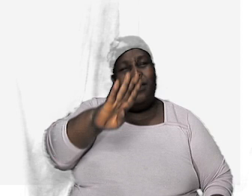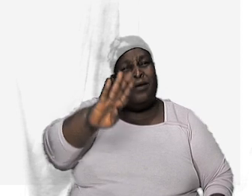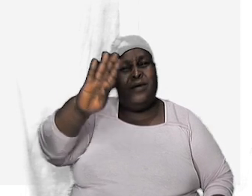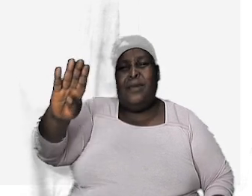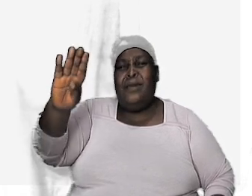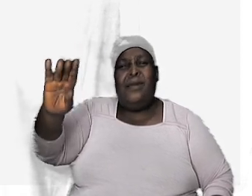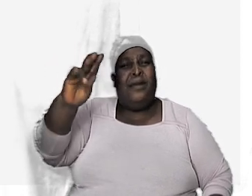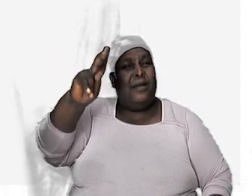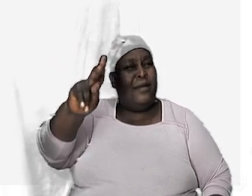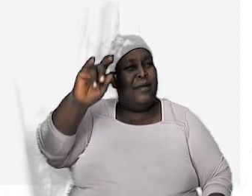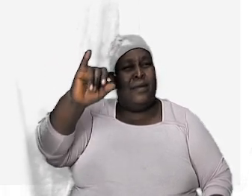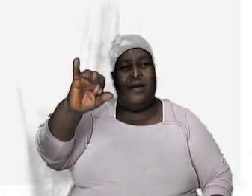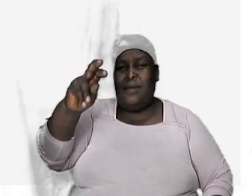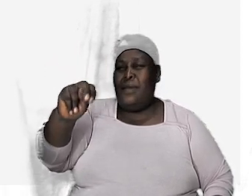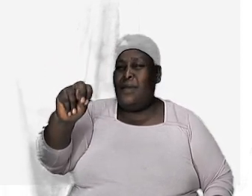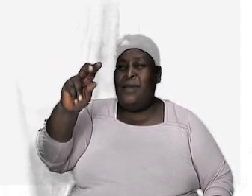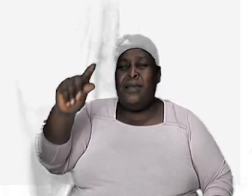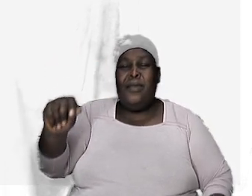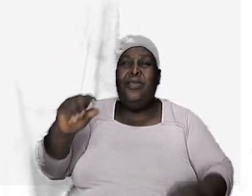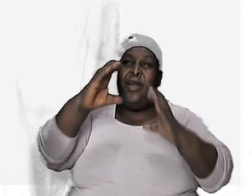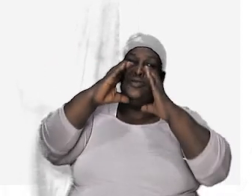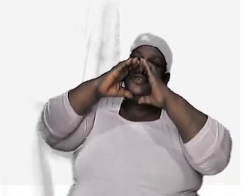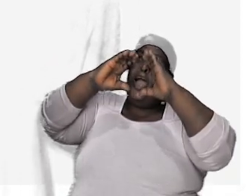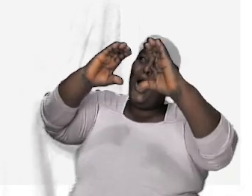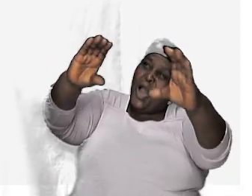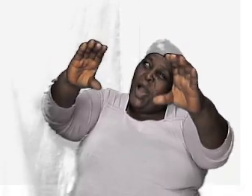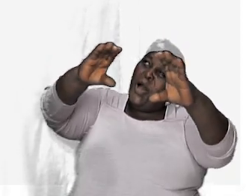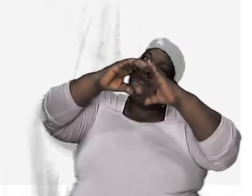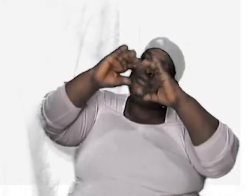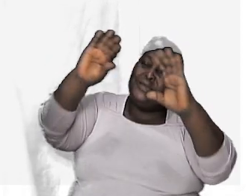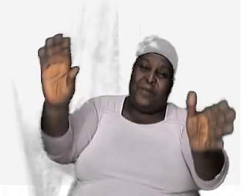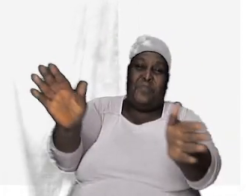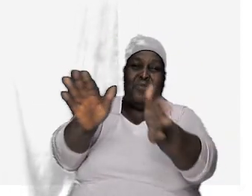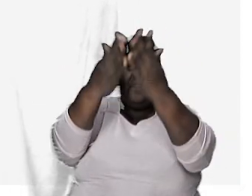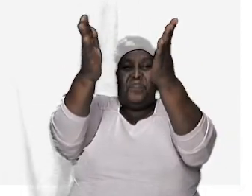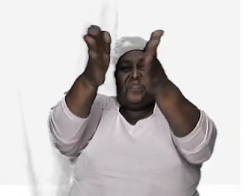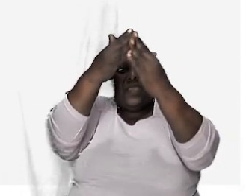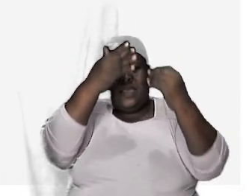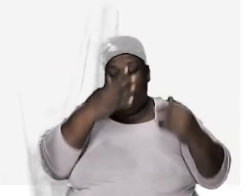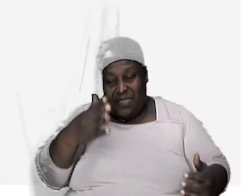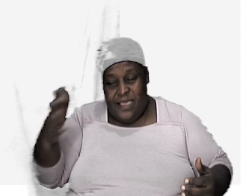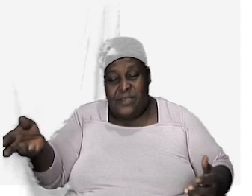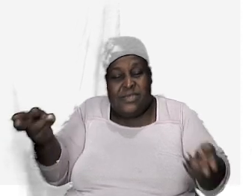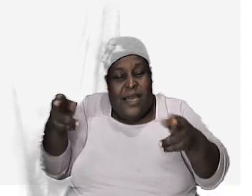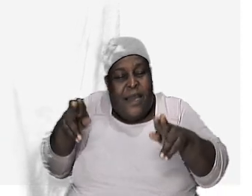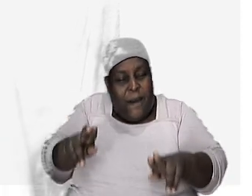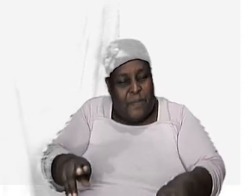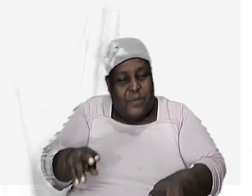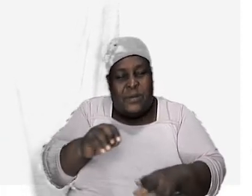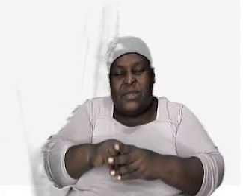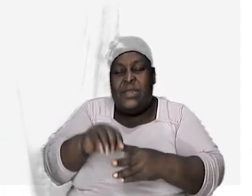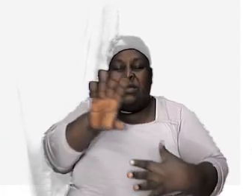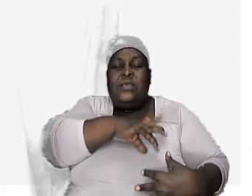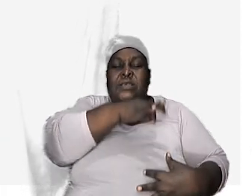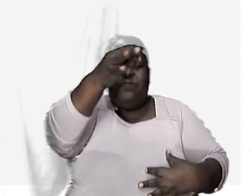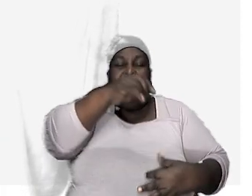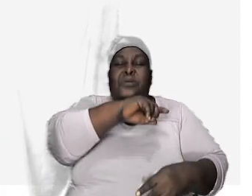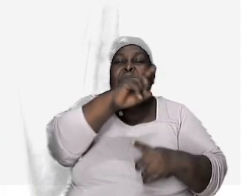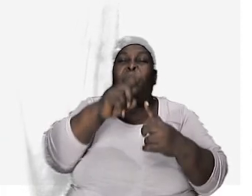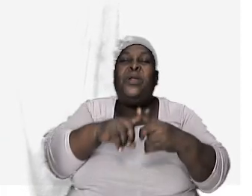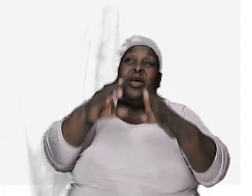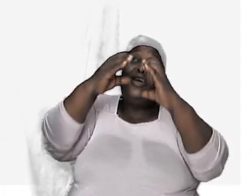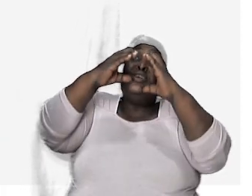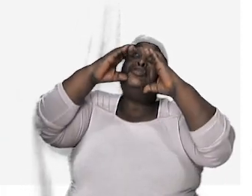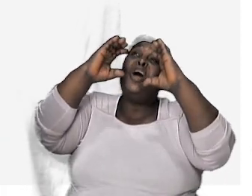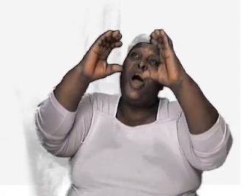a praise. And can I tell you something, brethren? Things happen in the spirit when we Shabbat God. Amen. God, the